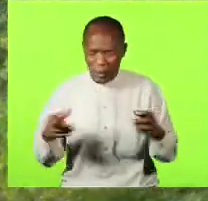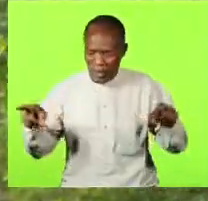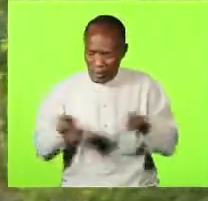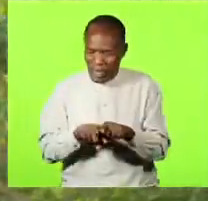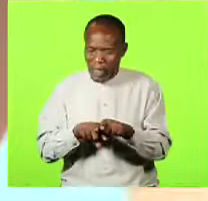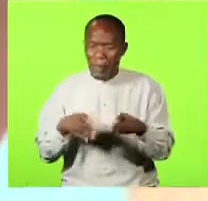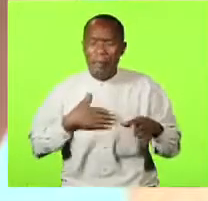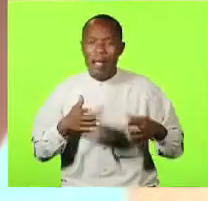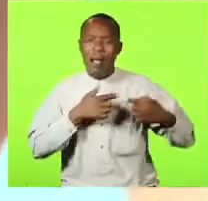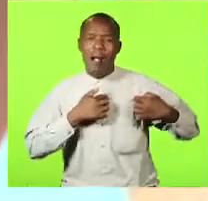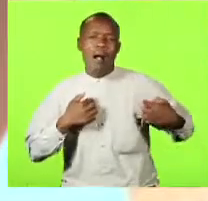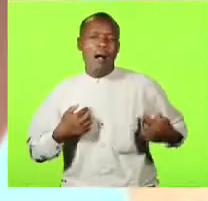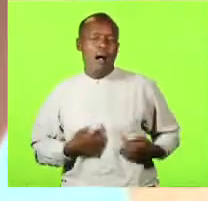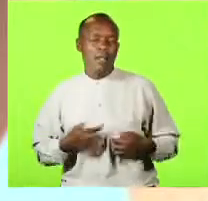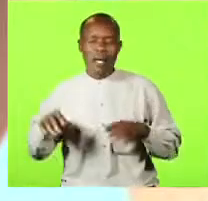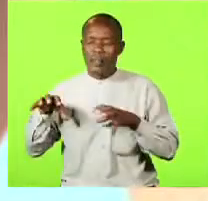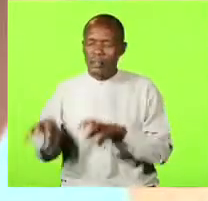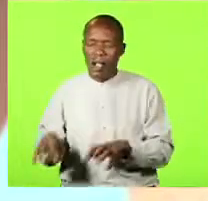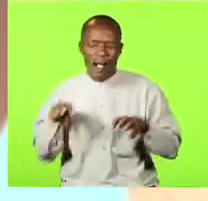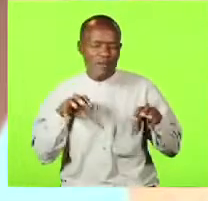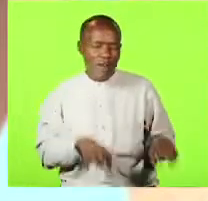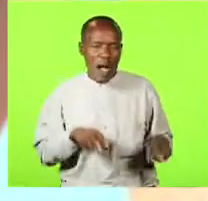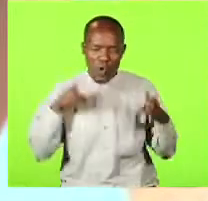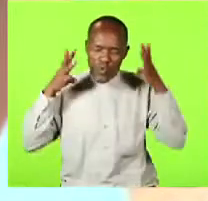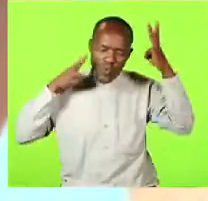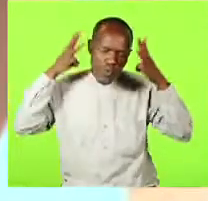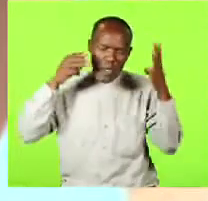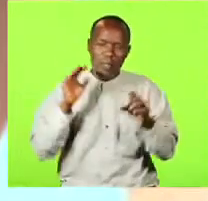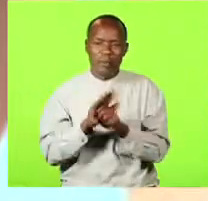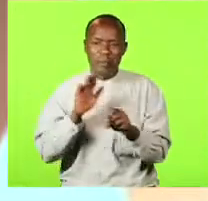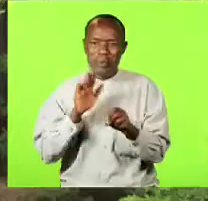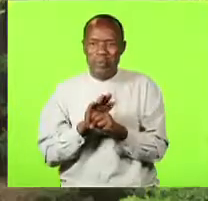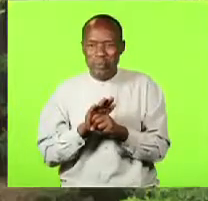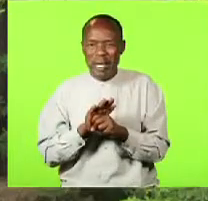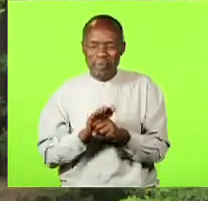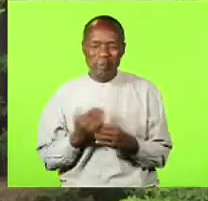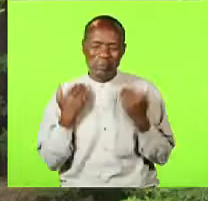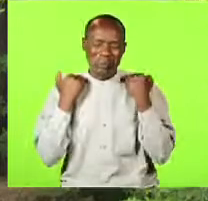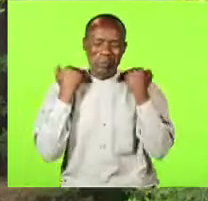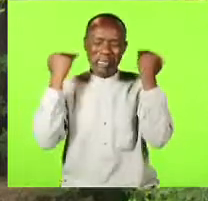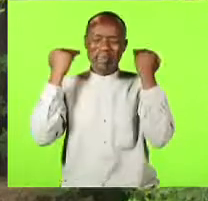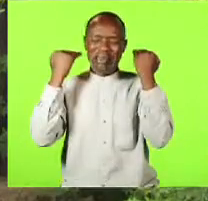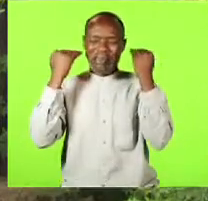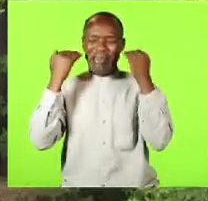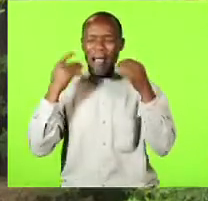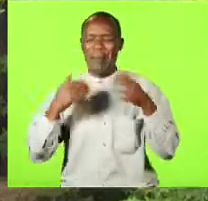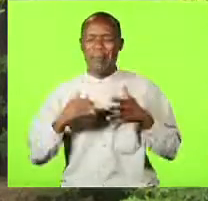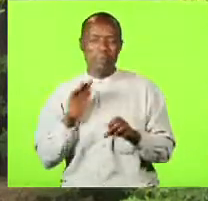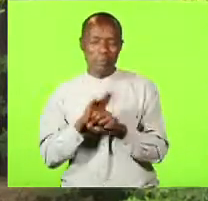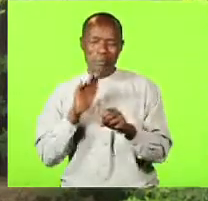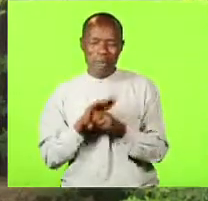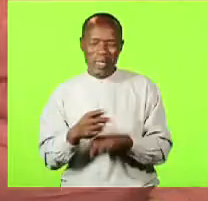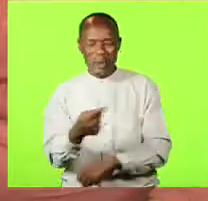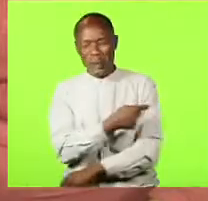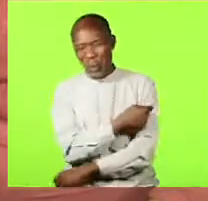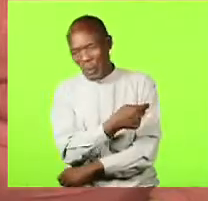take of these things that they had be treated, and mother was saddest, and the issue with pressure,